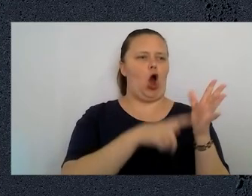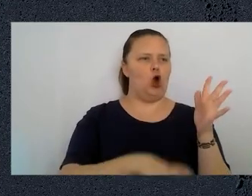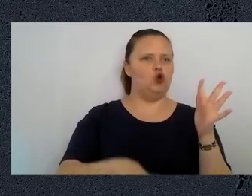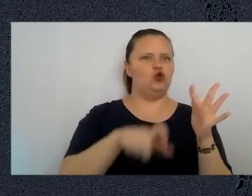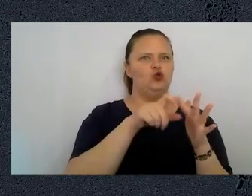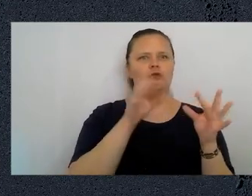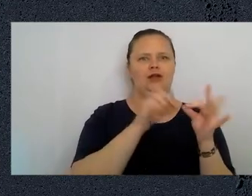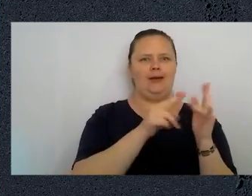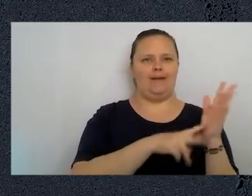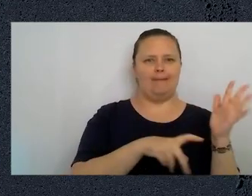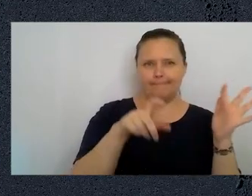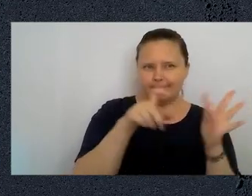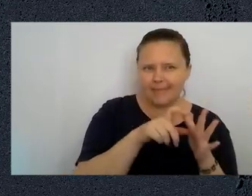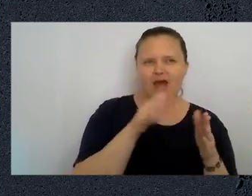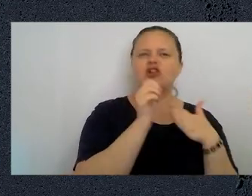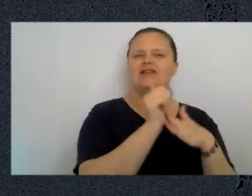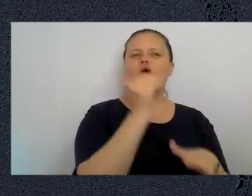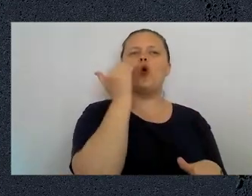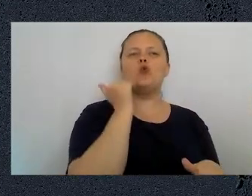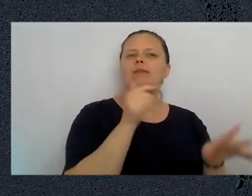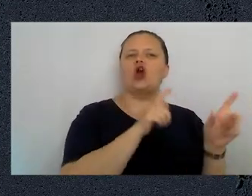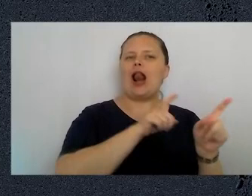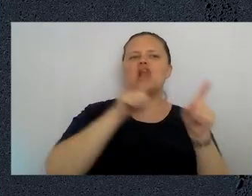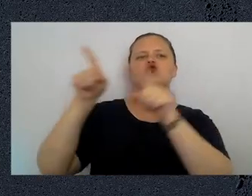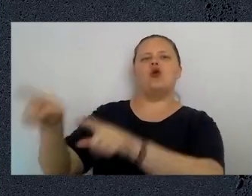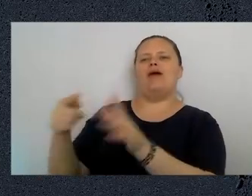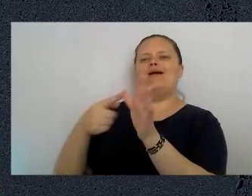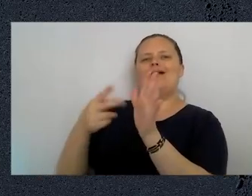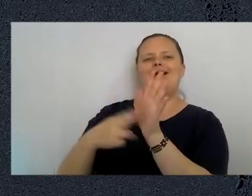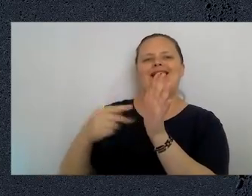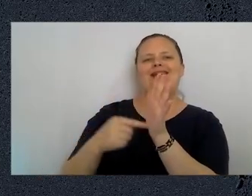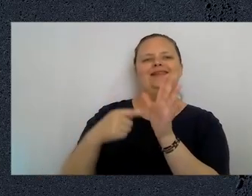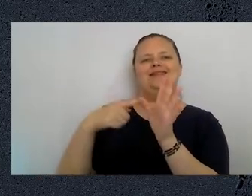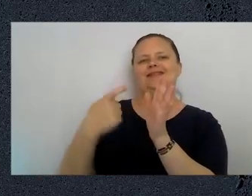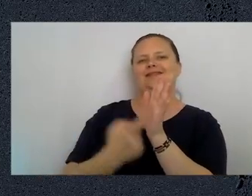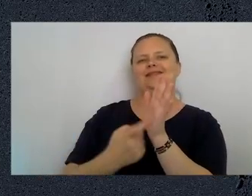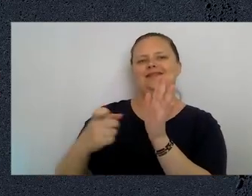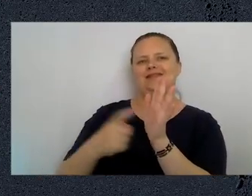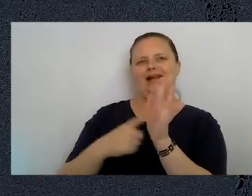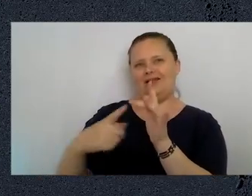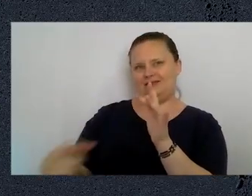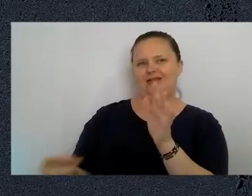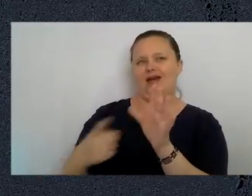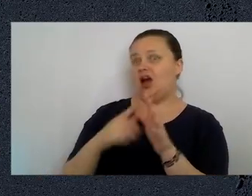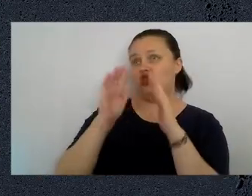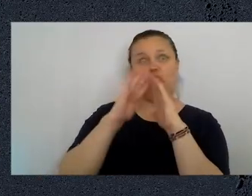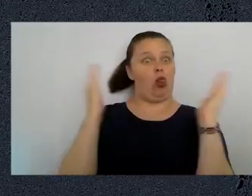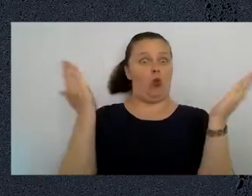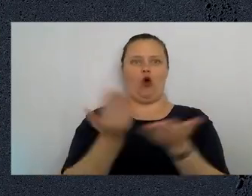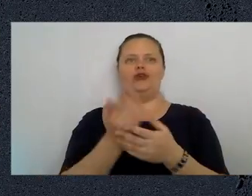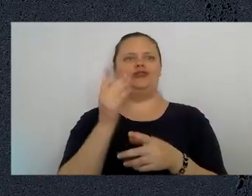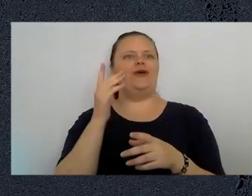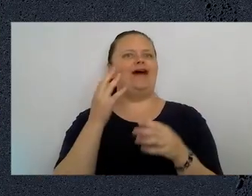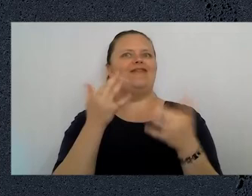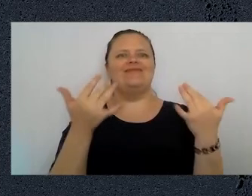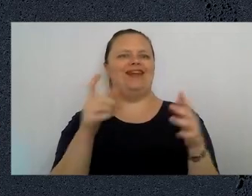Yep. They go to Antarctica, but also learn and foster leadership skills for themselves. And it's global. So we have lots of cultural biases that come